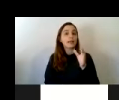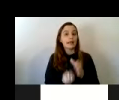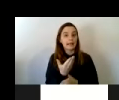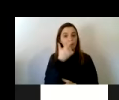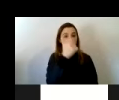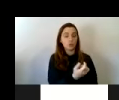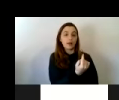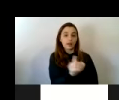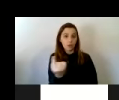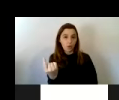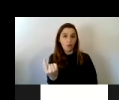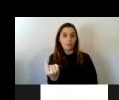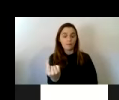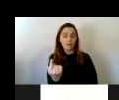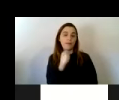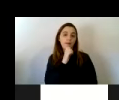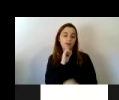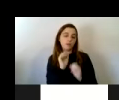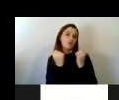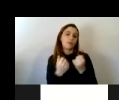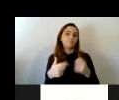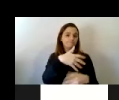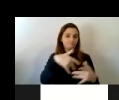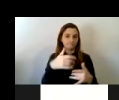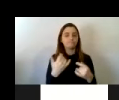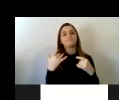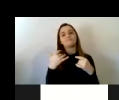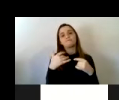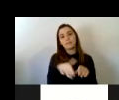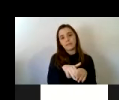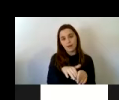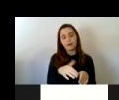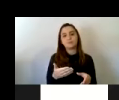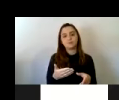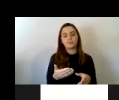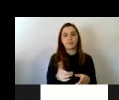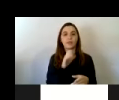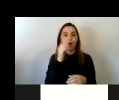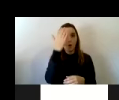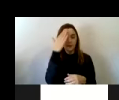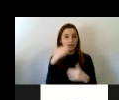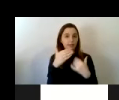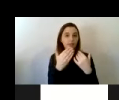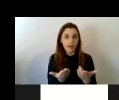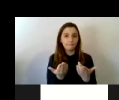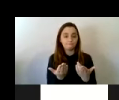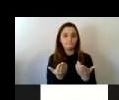to involve in civil society, and that will increase their knowledge or the competence in order to find a job or seek